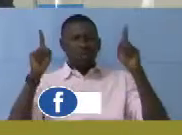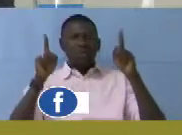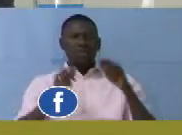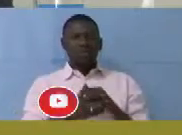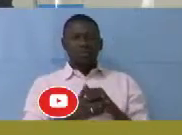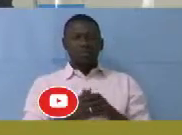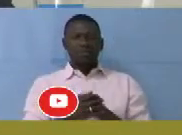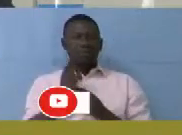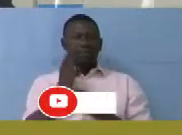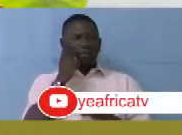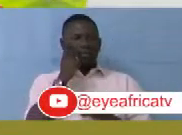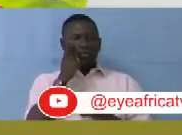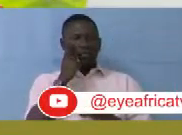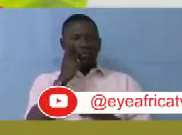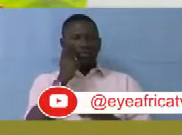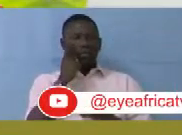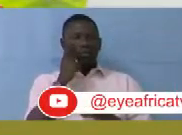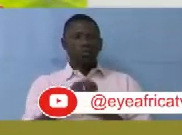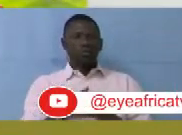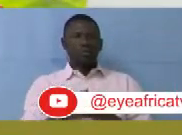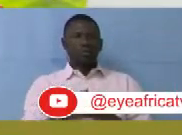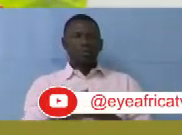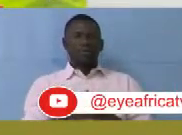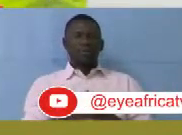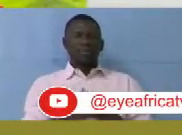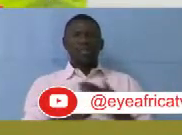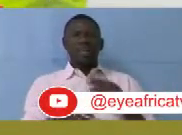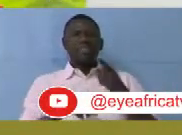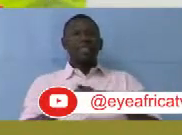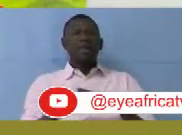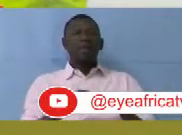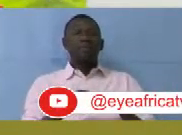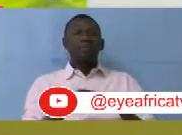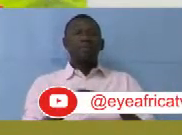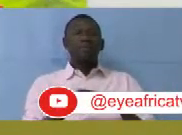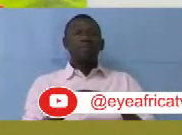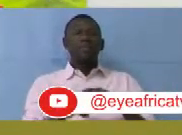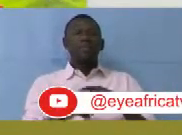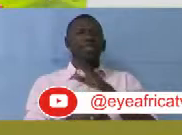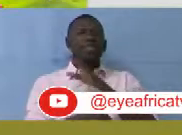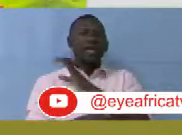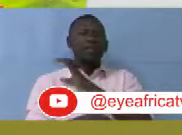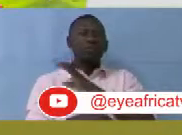the Supreme Council. The Council, Supreme Council,